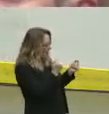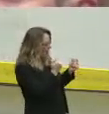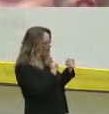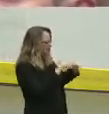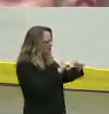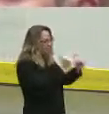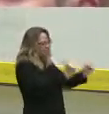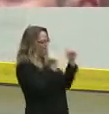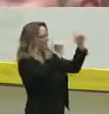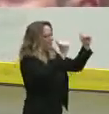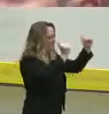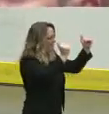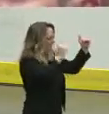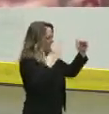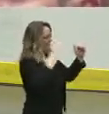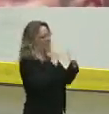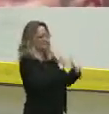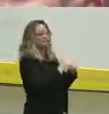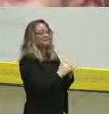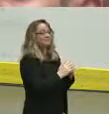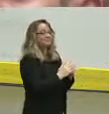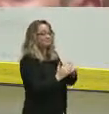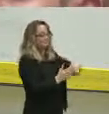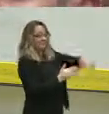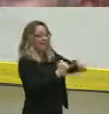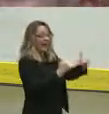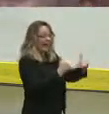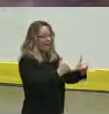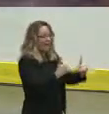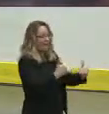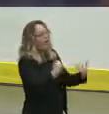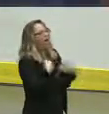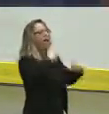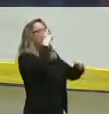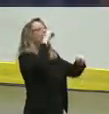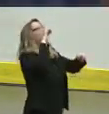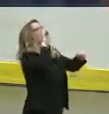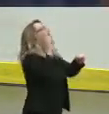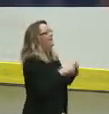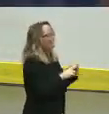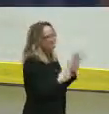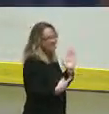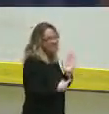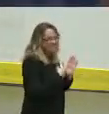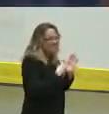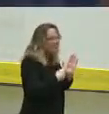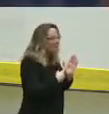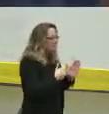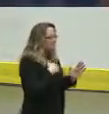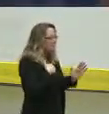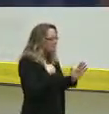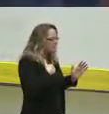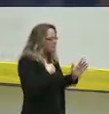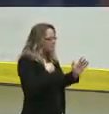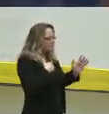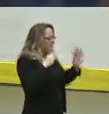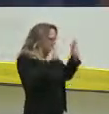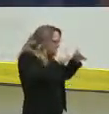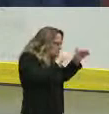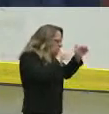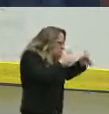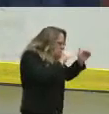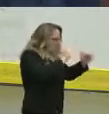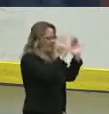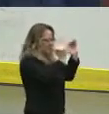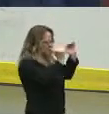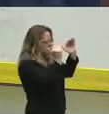one. Have fun. There are times when we get caught up in the erroneous expectations of society. A little fun ain't hurt